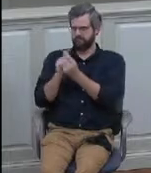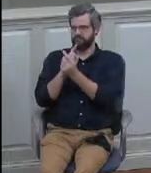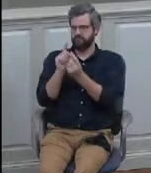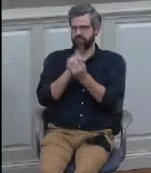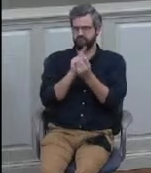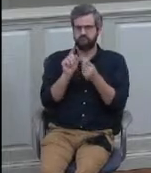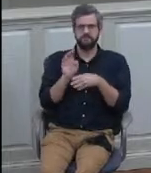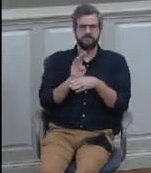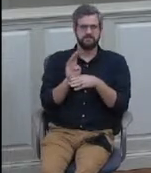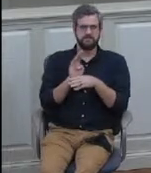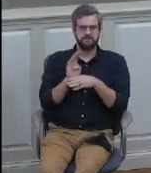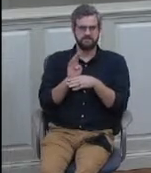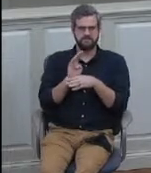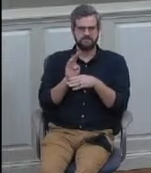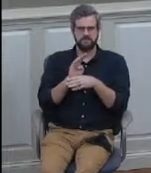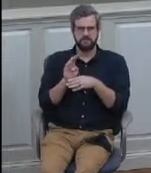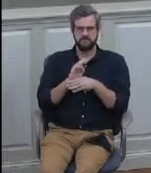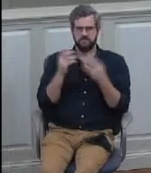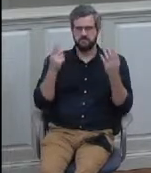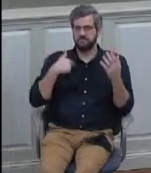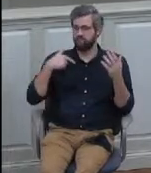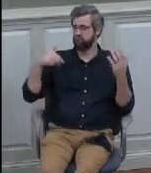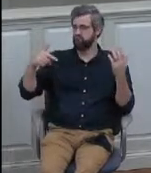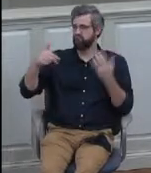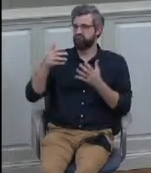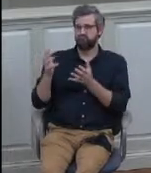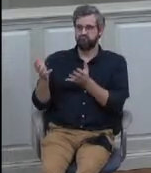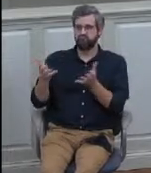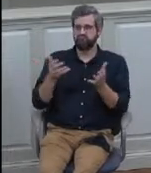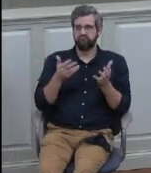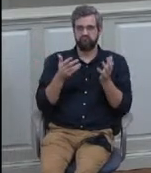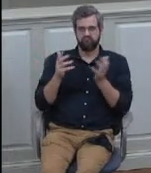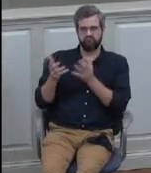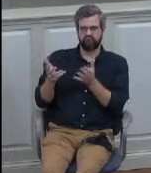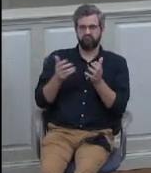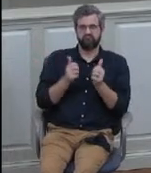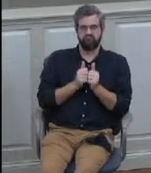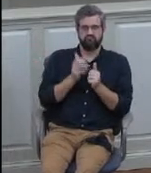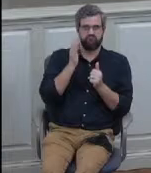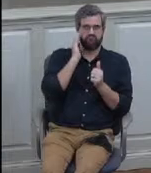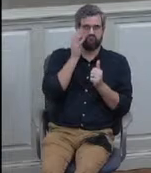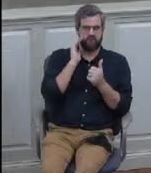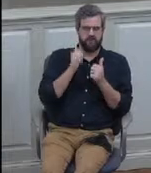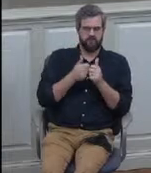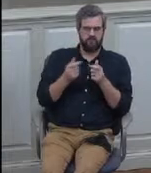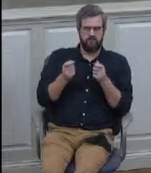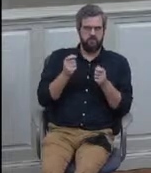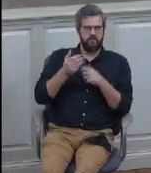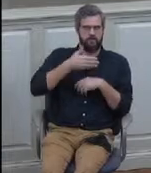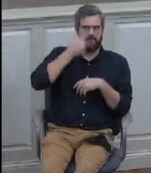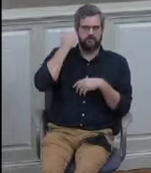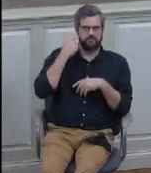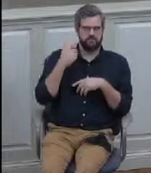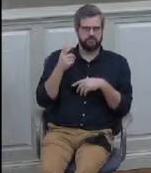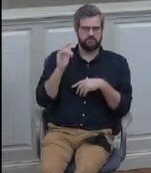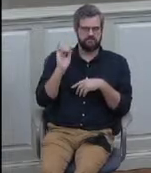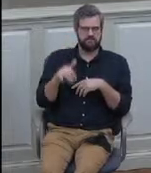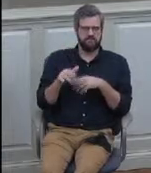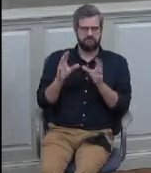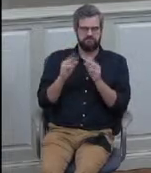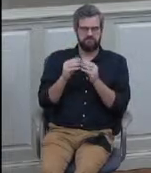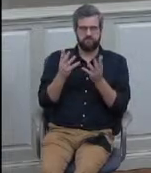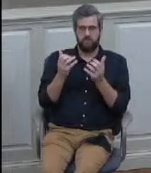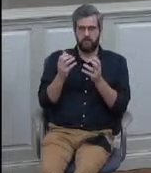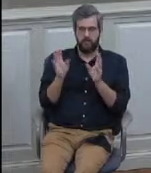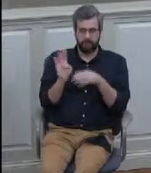businesses. We're just walking down Main Street and talking to folks about how the best way to handle those stakeholder meetings, because we want to meet with